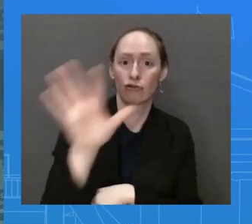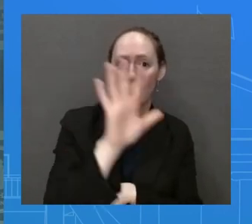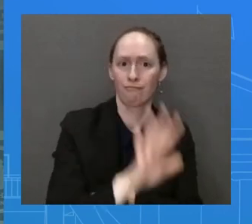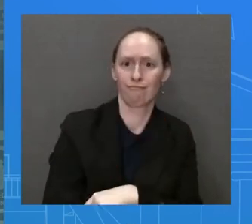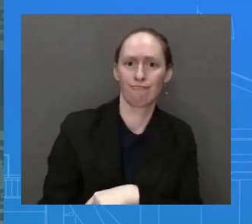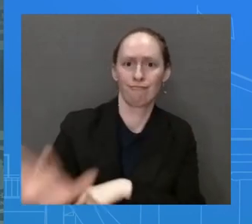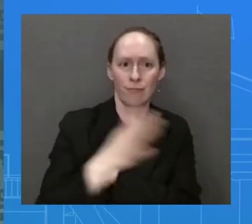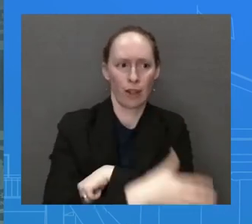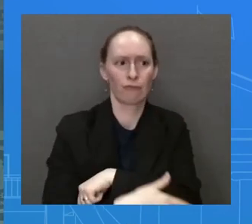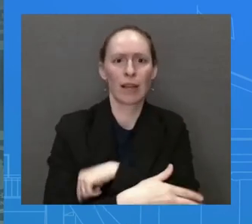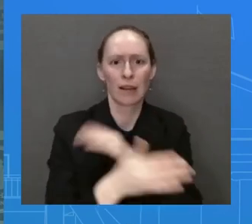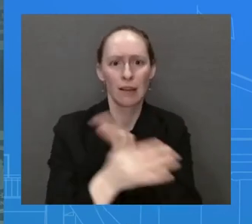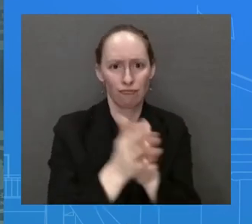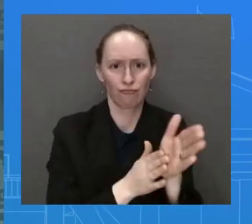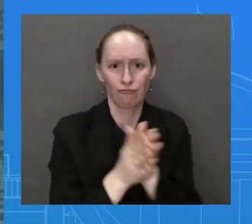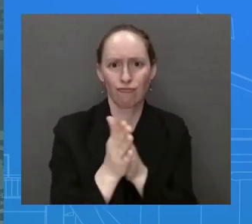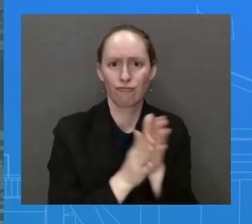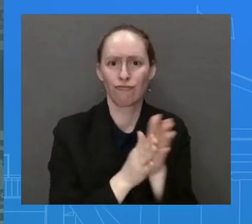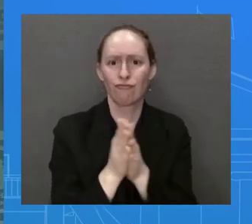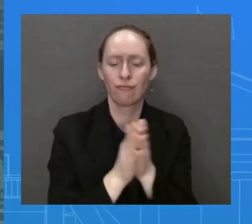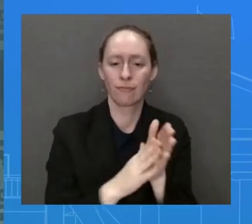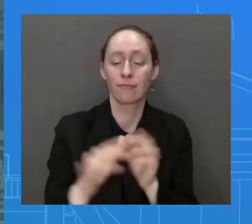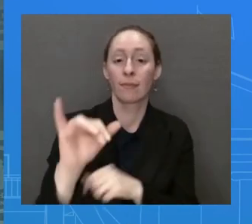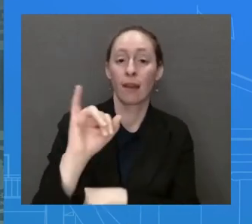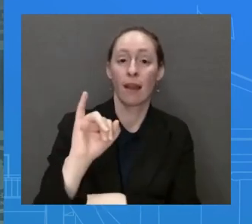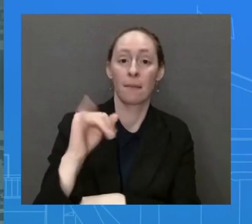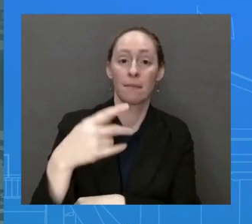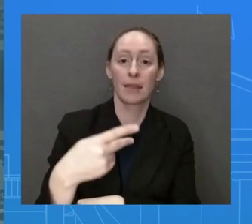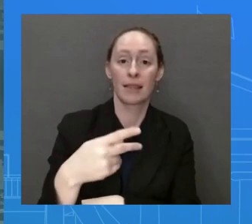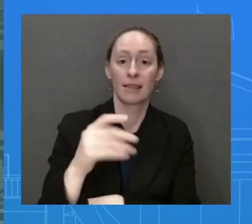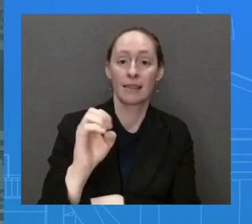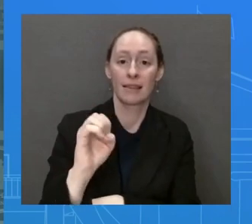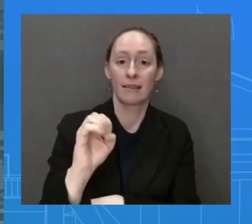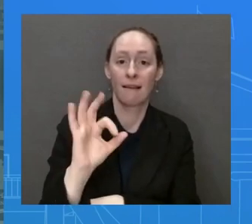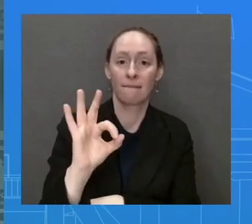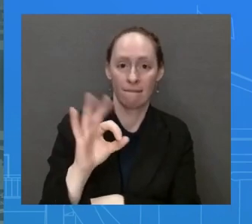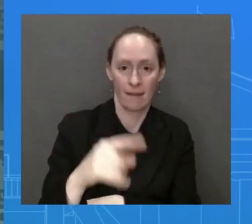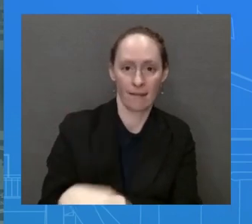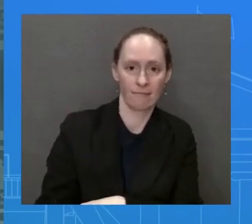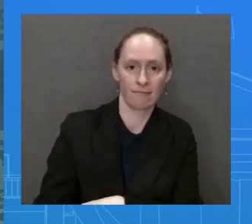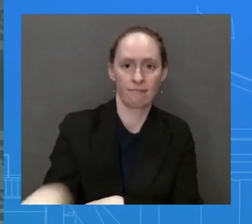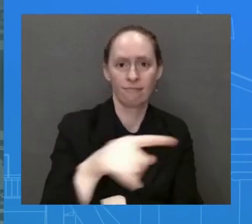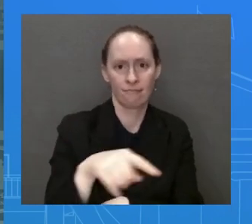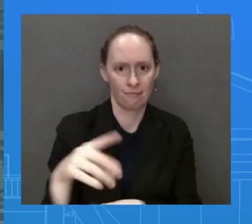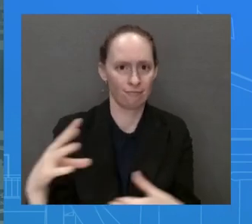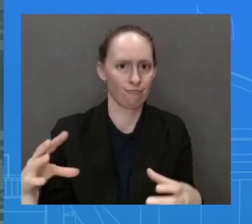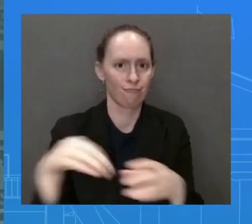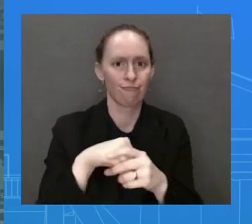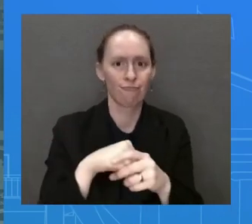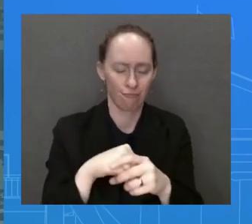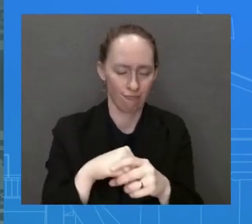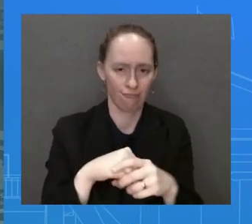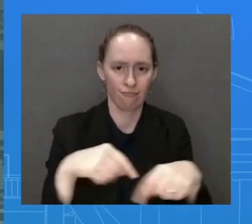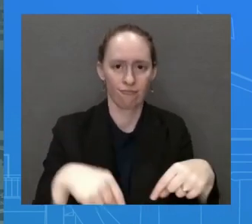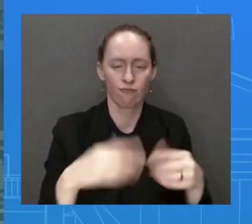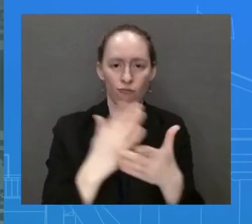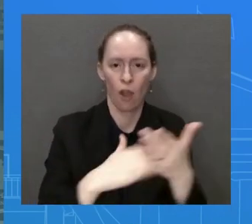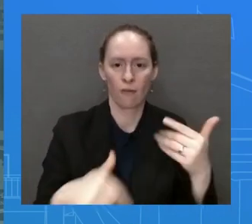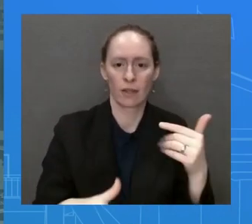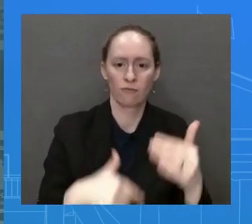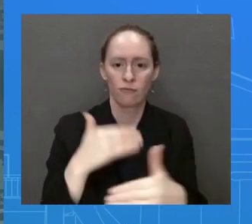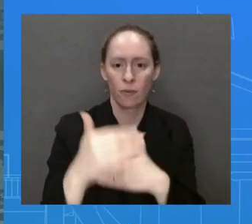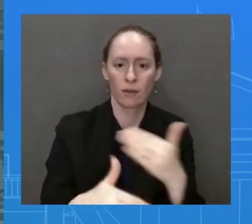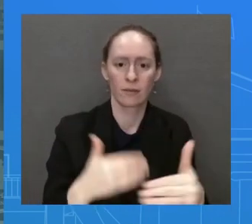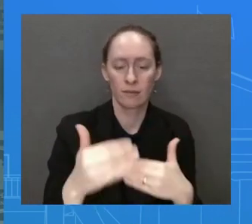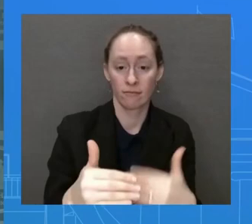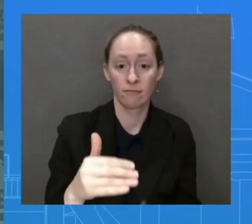partners represent 40% of the world GDP, and we are united in our belief that much of our success in coming decades will